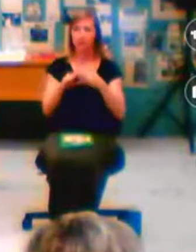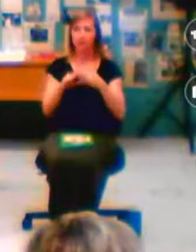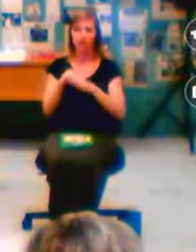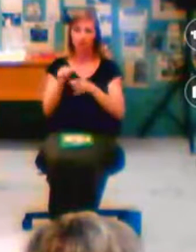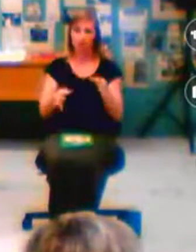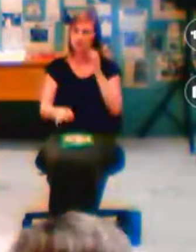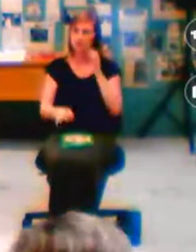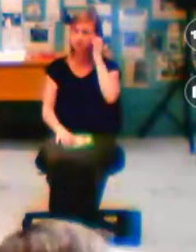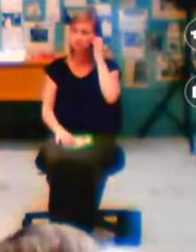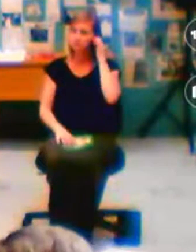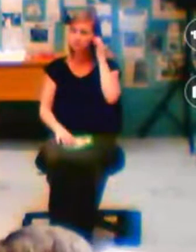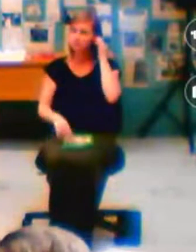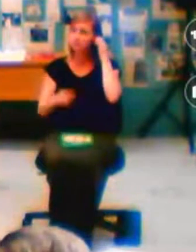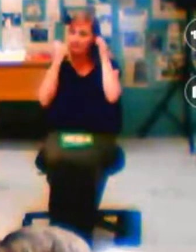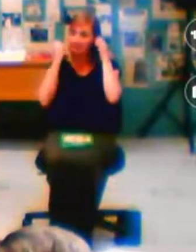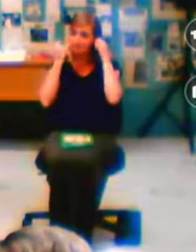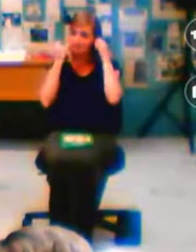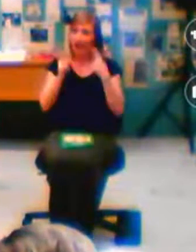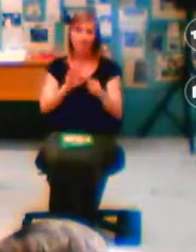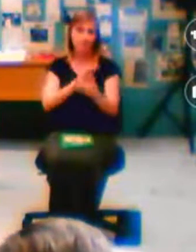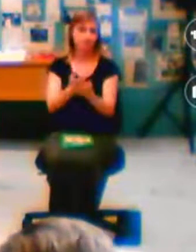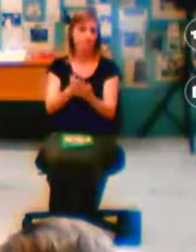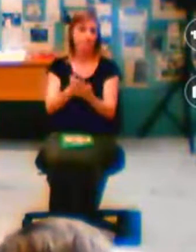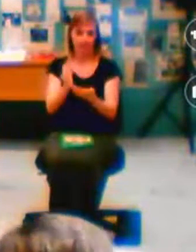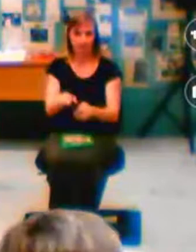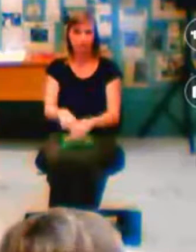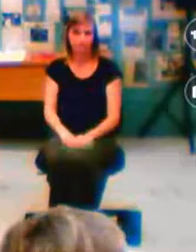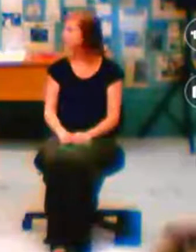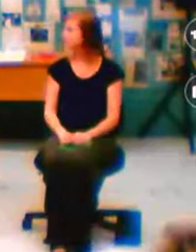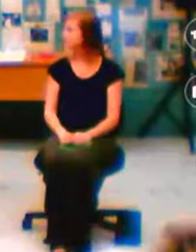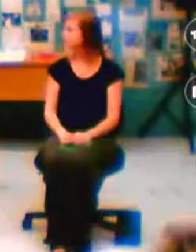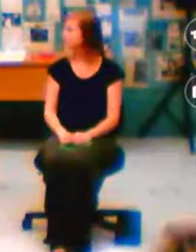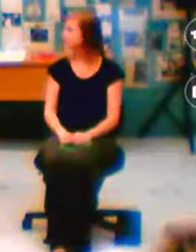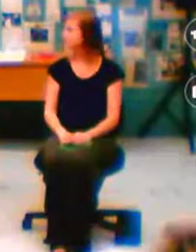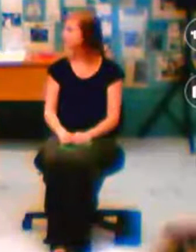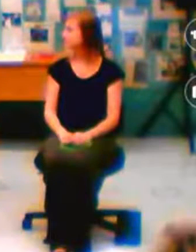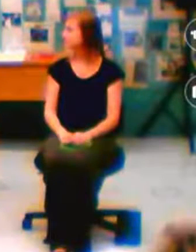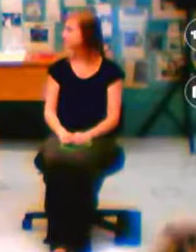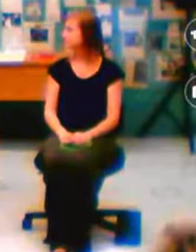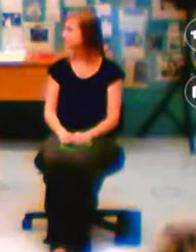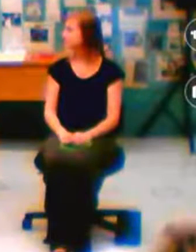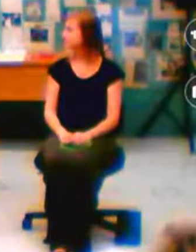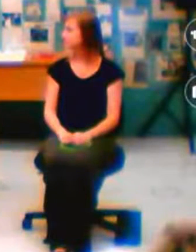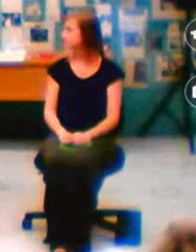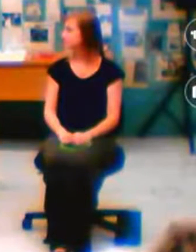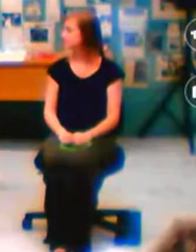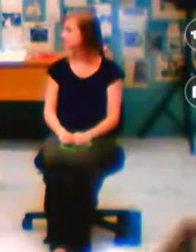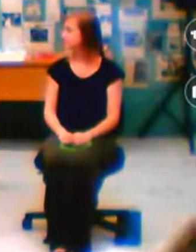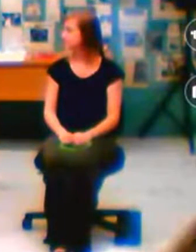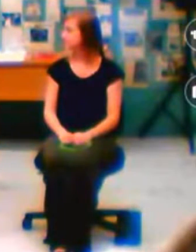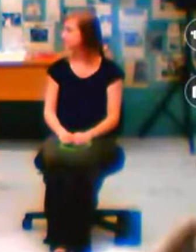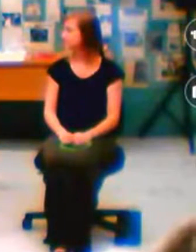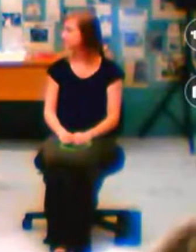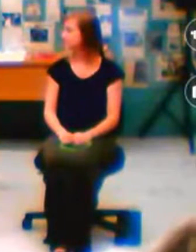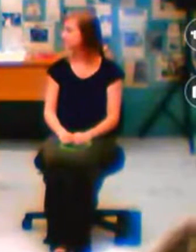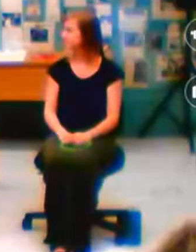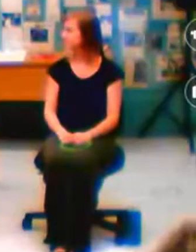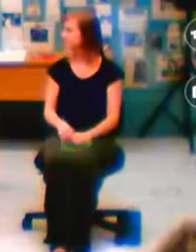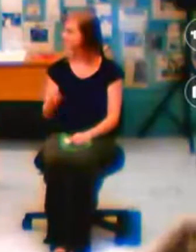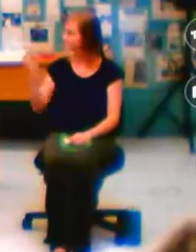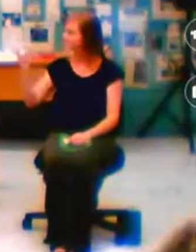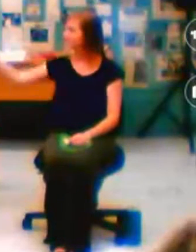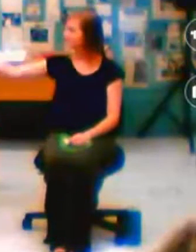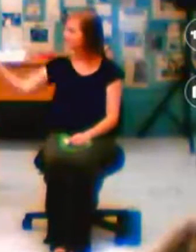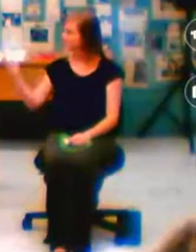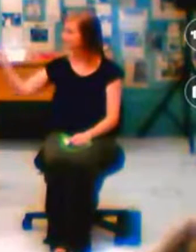don't need to happen. But I think what is there right now is easily defensible on the part of the community in court